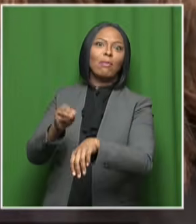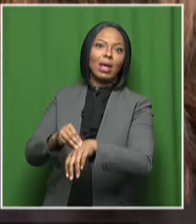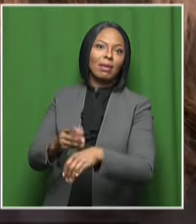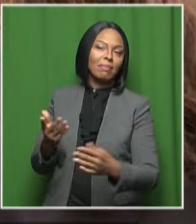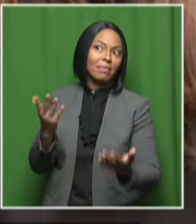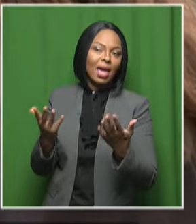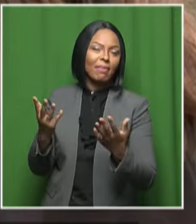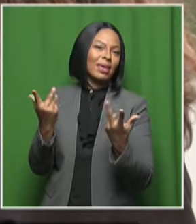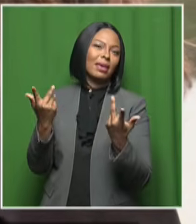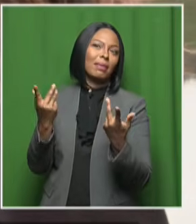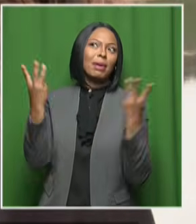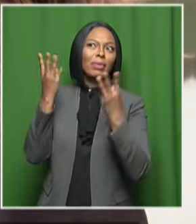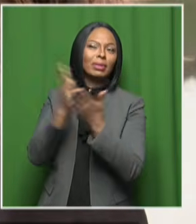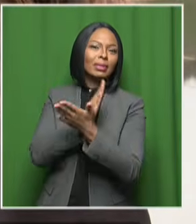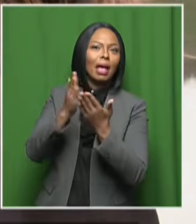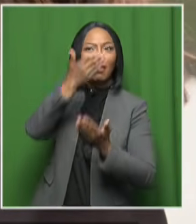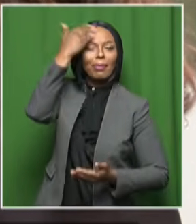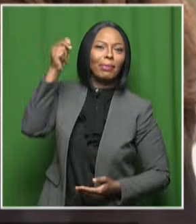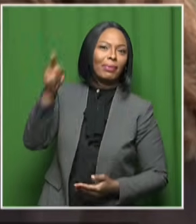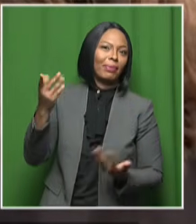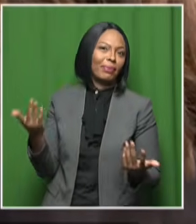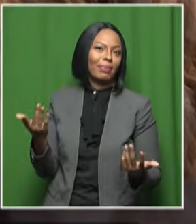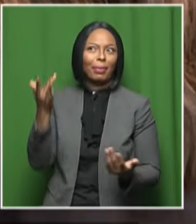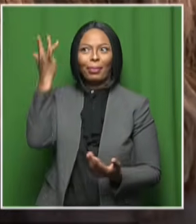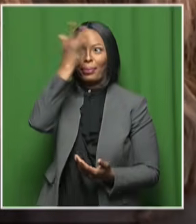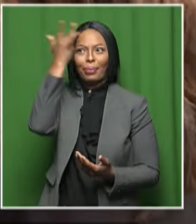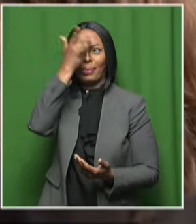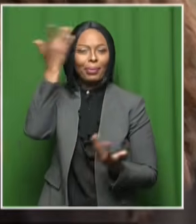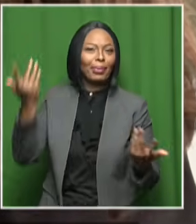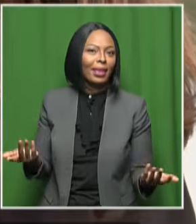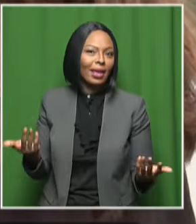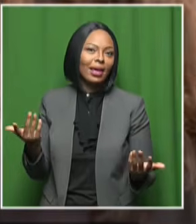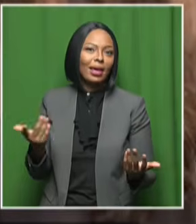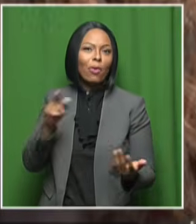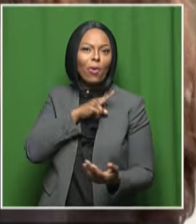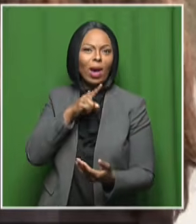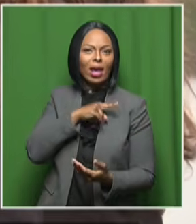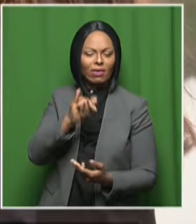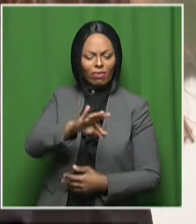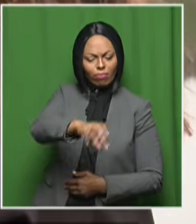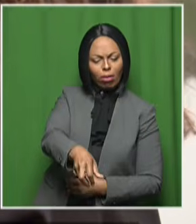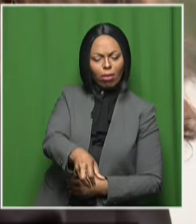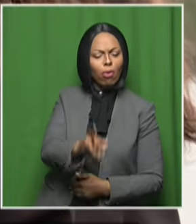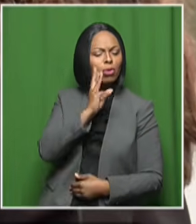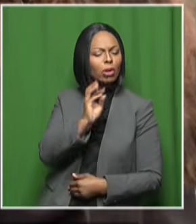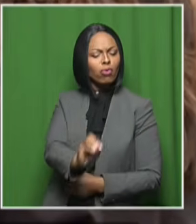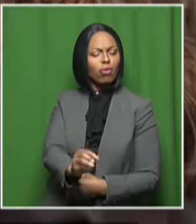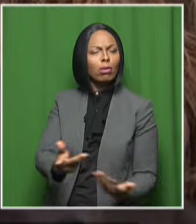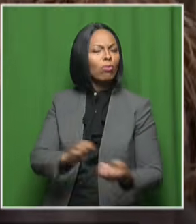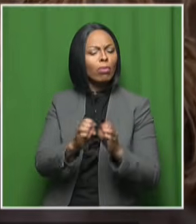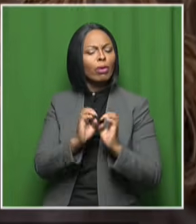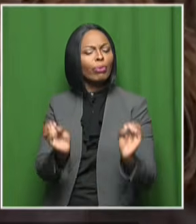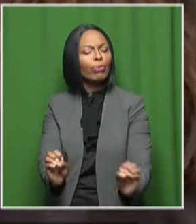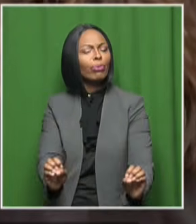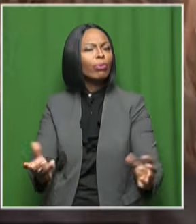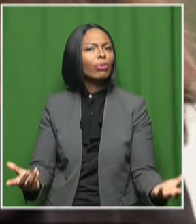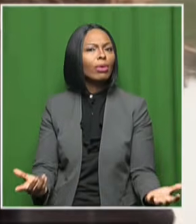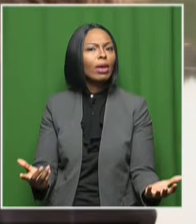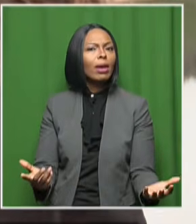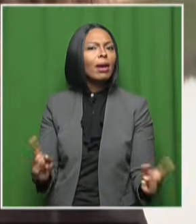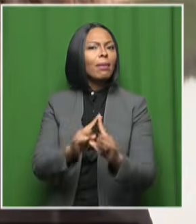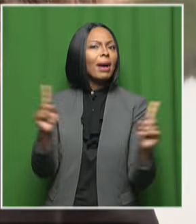communication has been too little too late, because, you know, if you turn the tap on and water comes out, yay, there's no problem. But